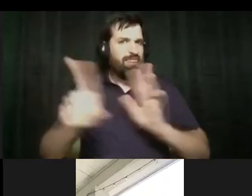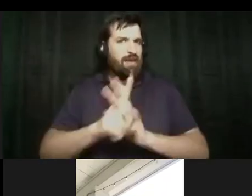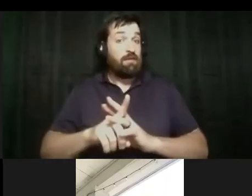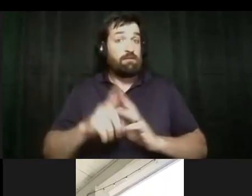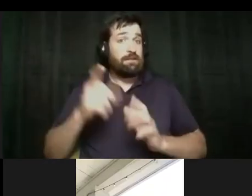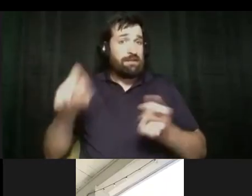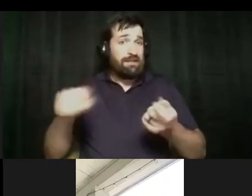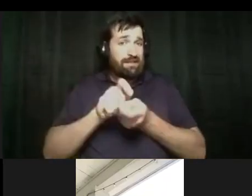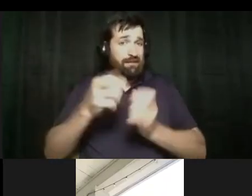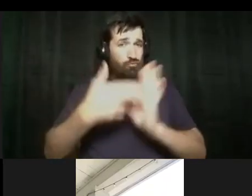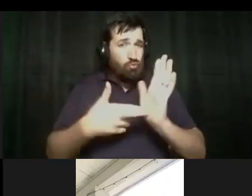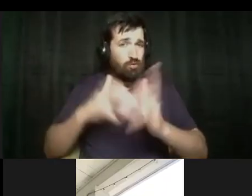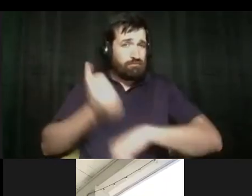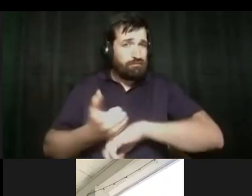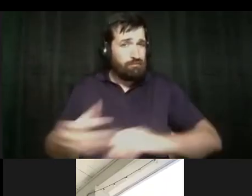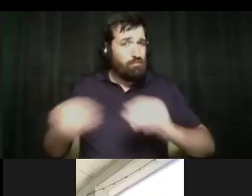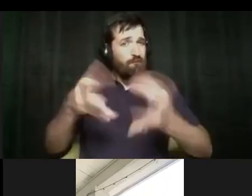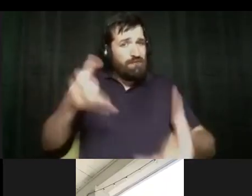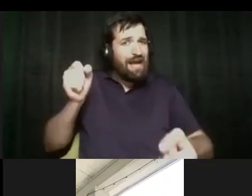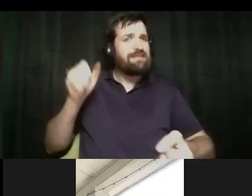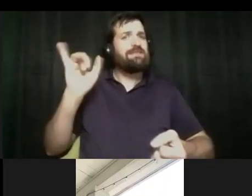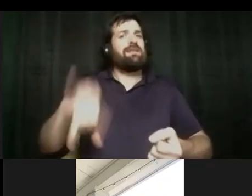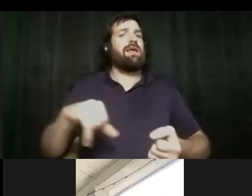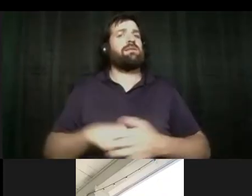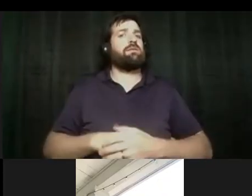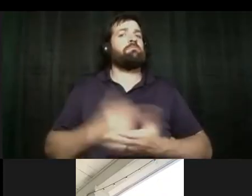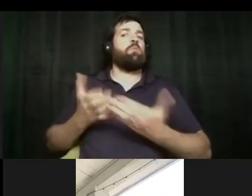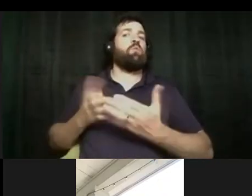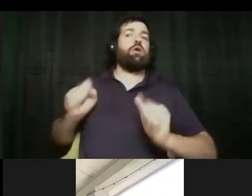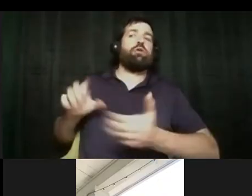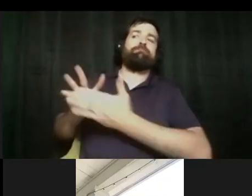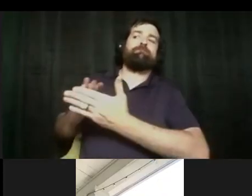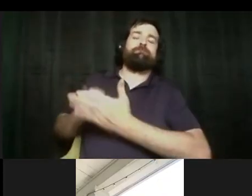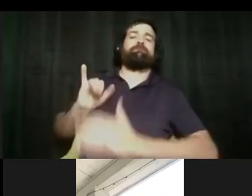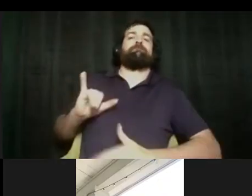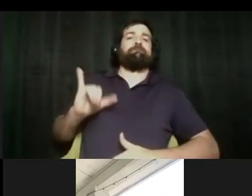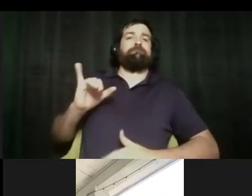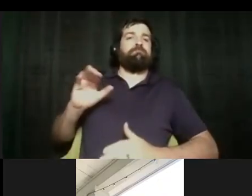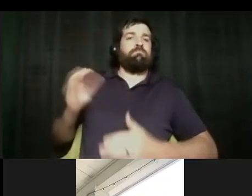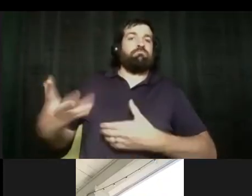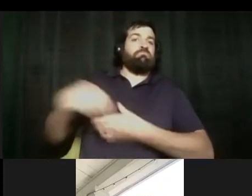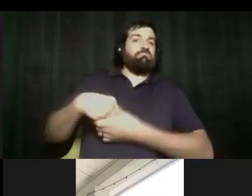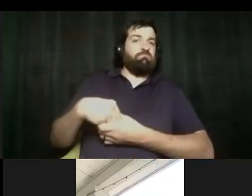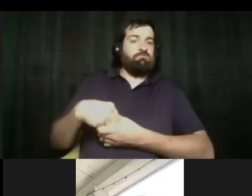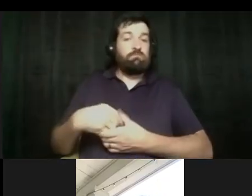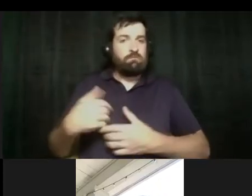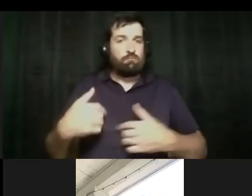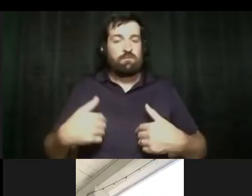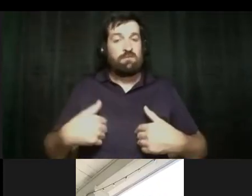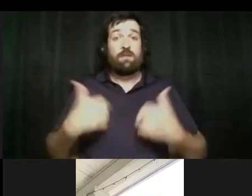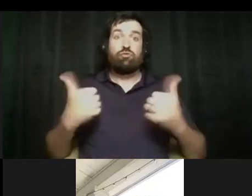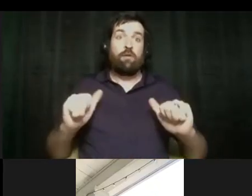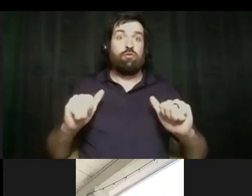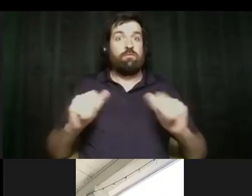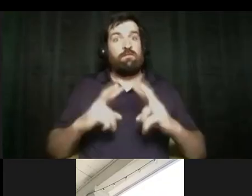regulations that they put in place faster, just things like that maybe we could learn from that maybe I wasn't hearing. I mean, I do have, because I've tried to be very